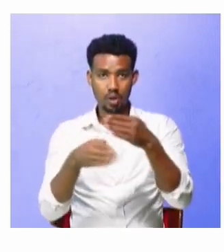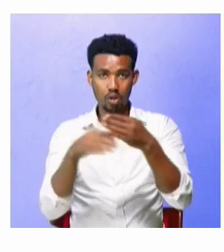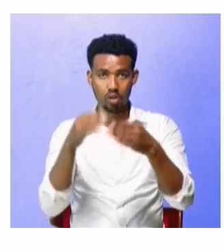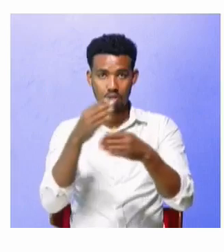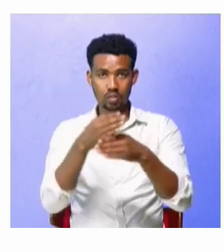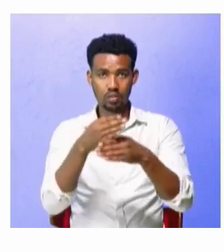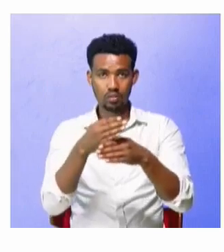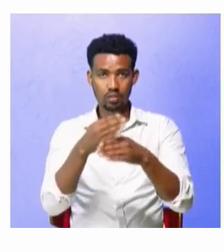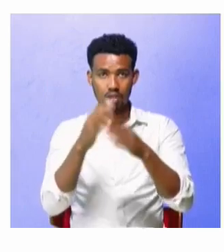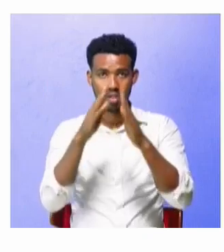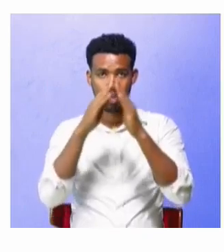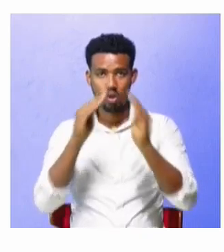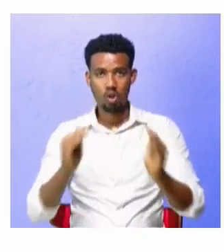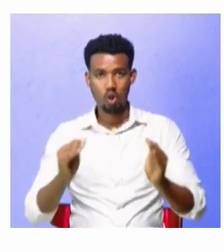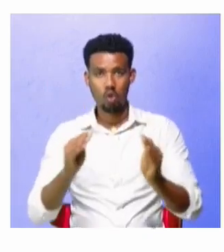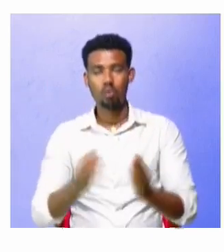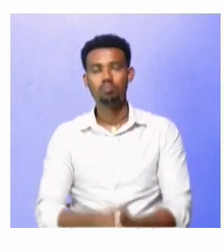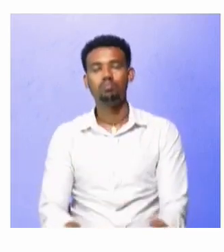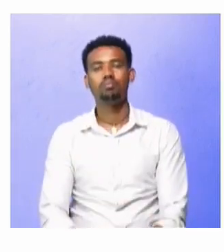the home